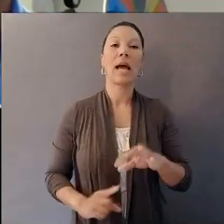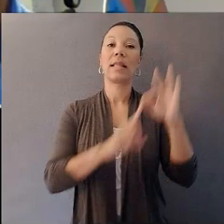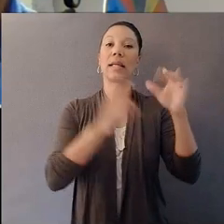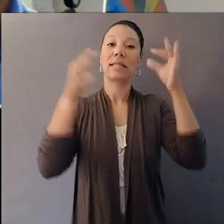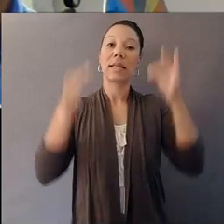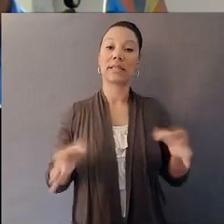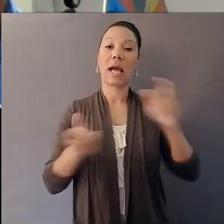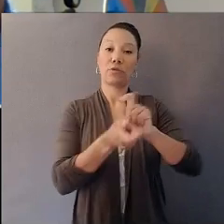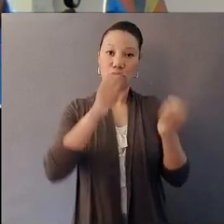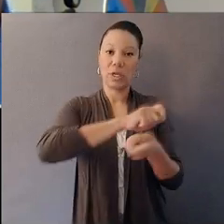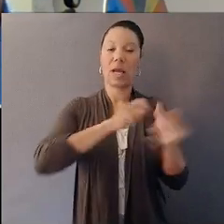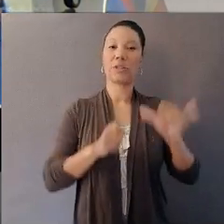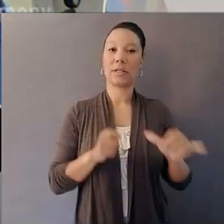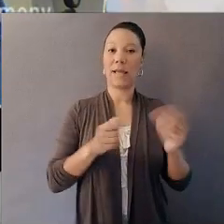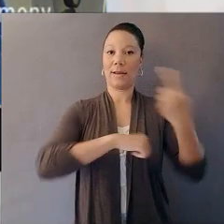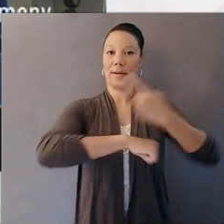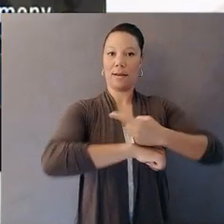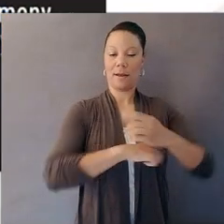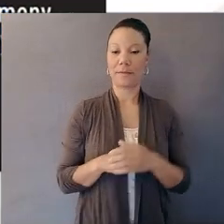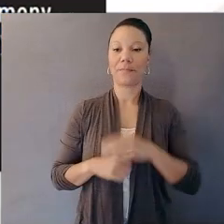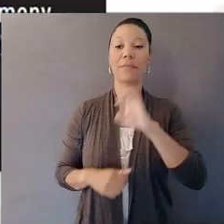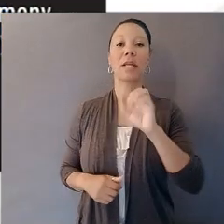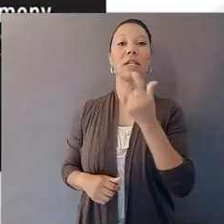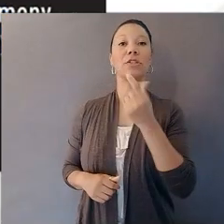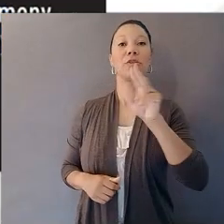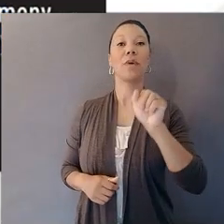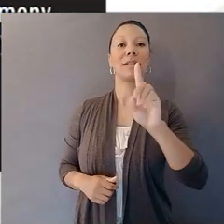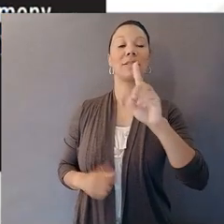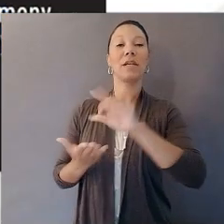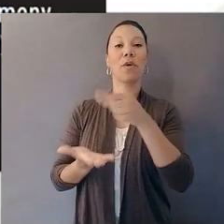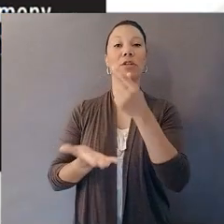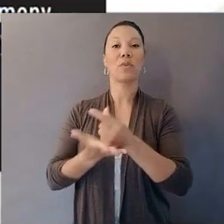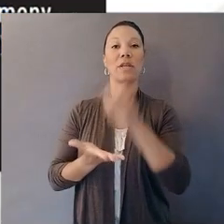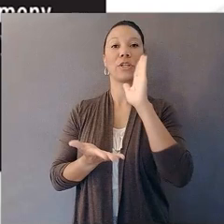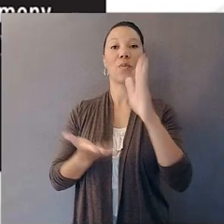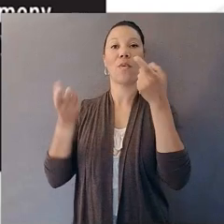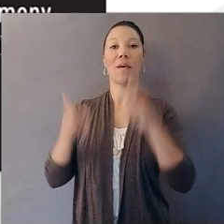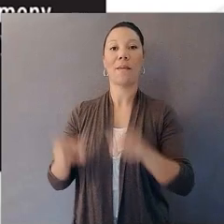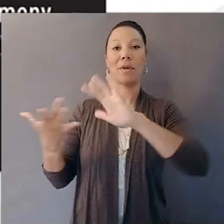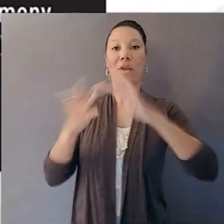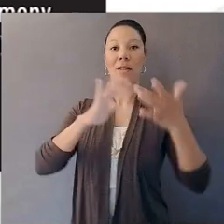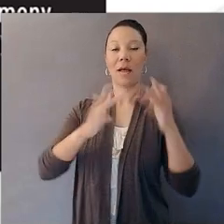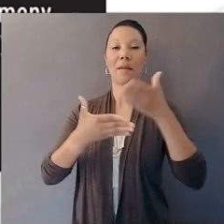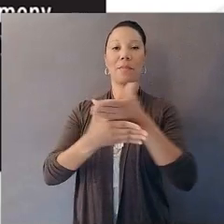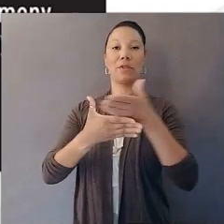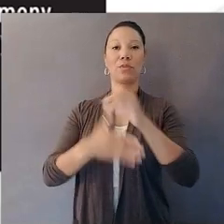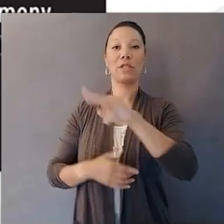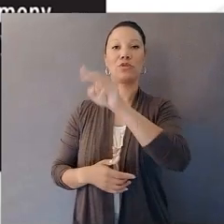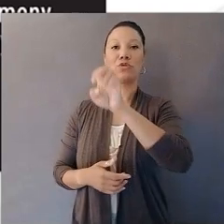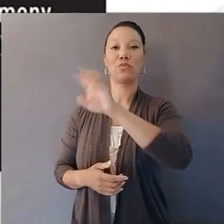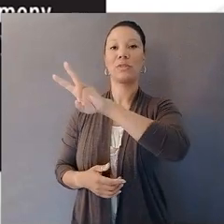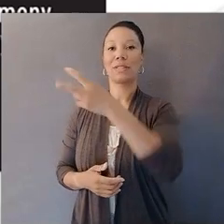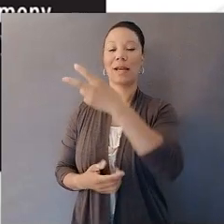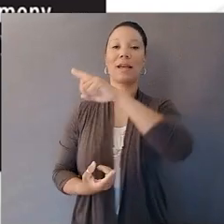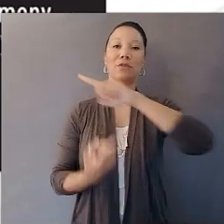early. And the EGUSD virtual graduations will be held between June 2nd and June 5th. And the